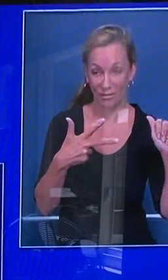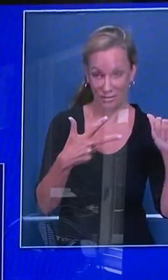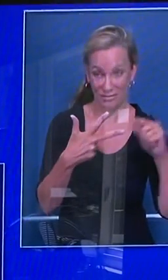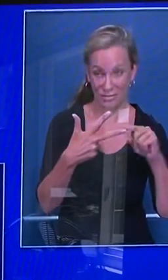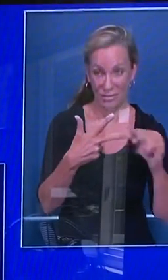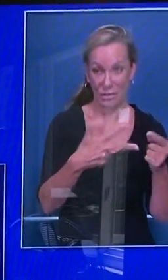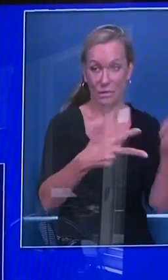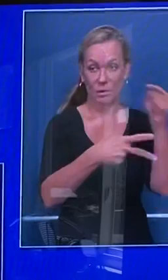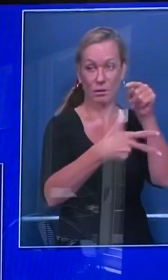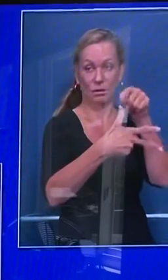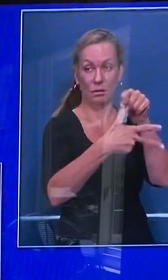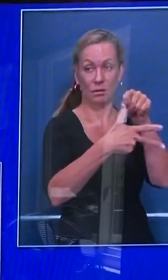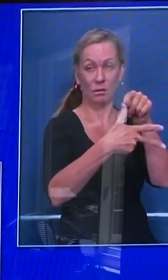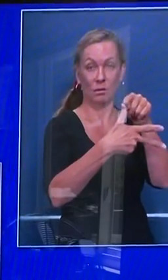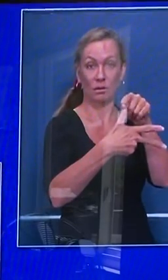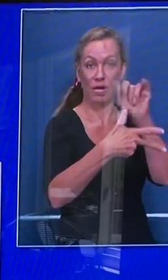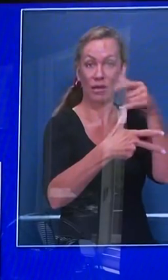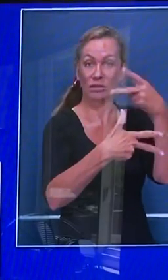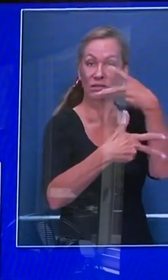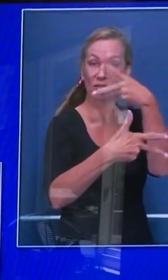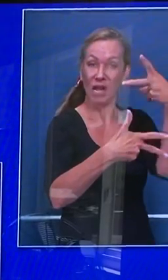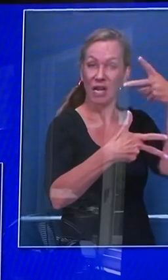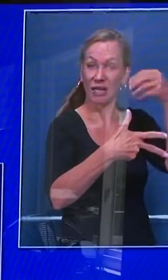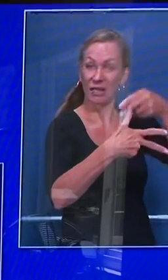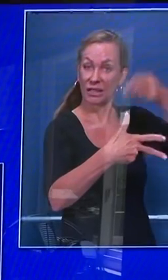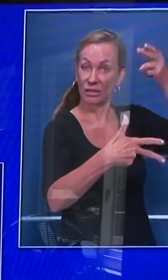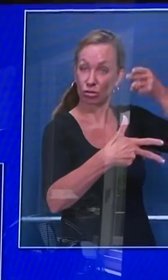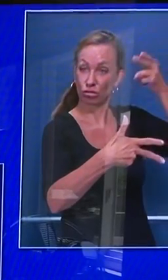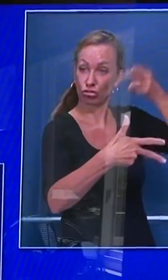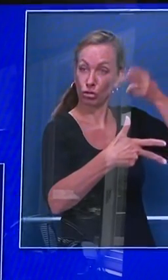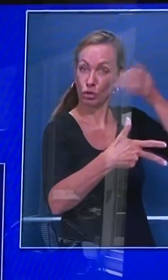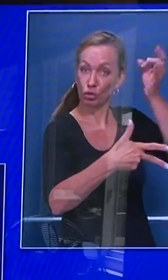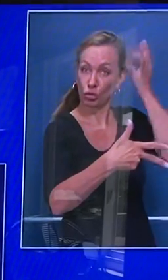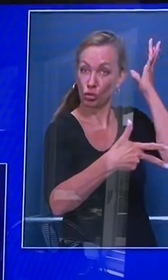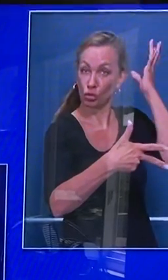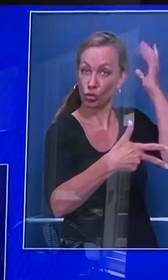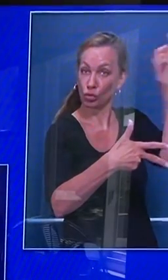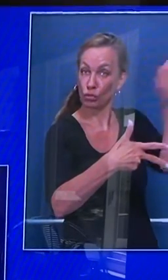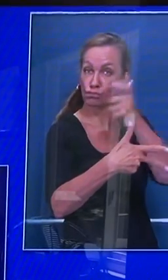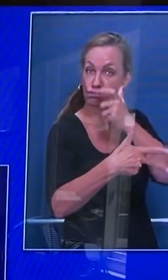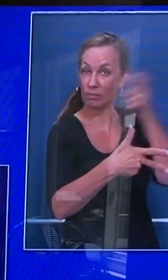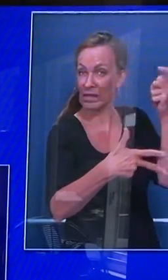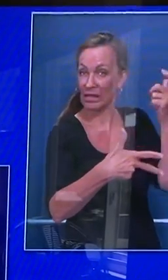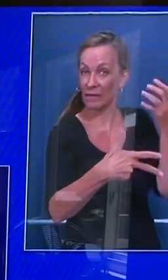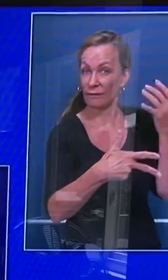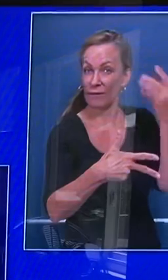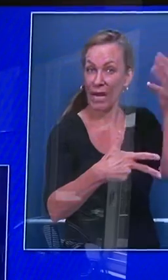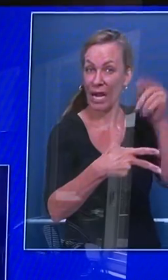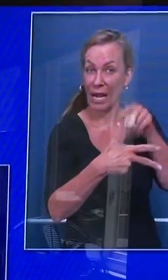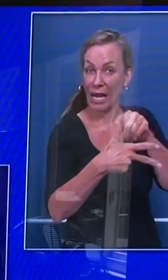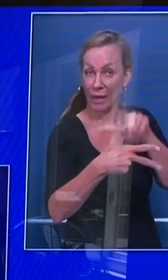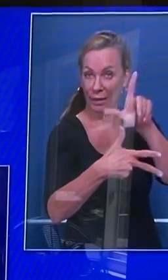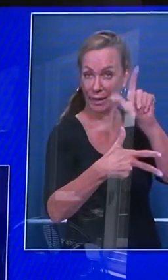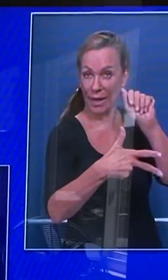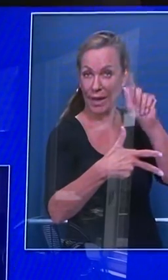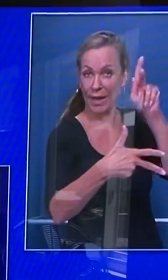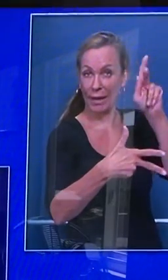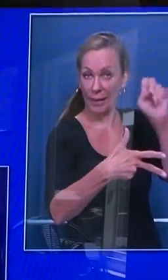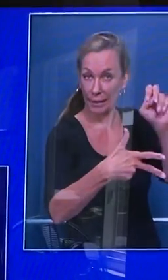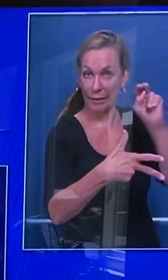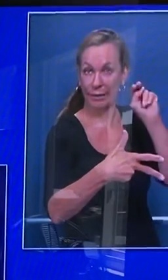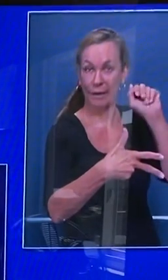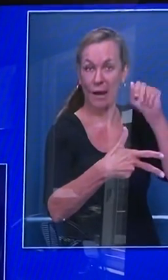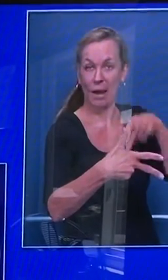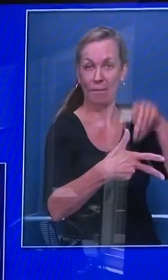Currently 350,000 acres in that complex, 22% contained. The